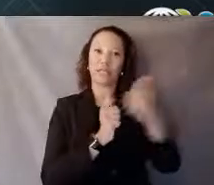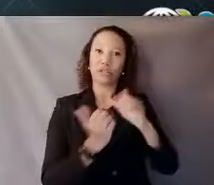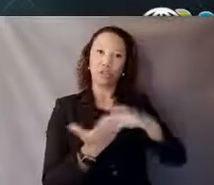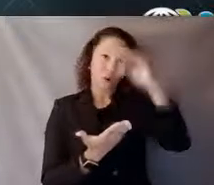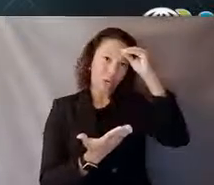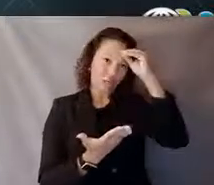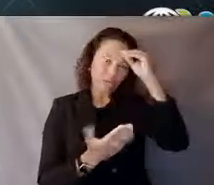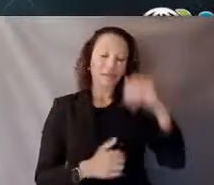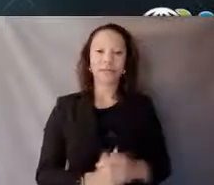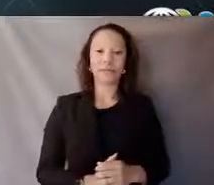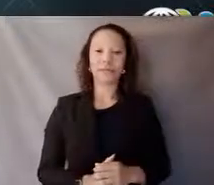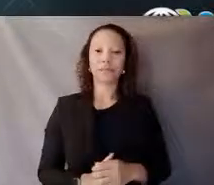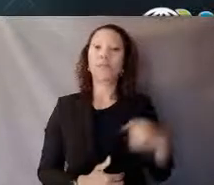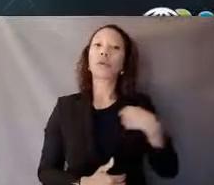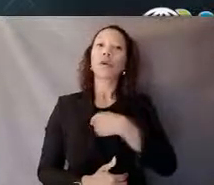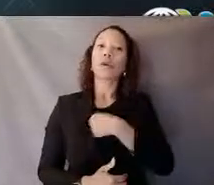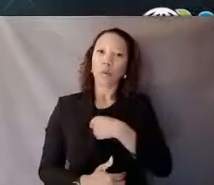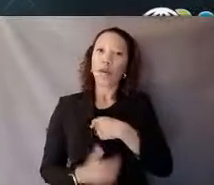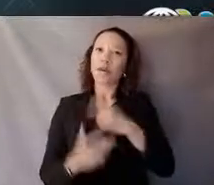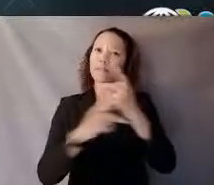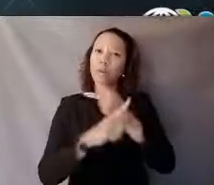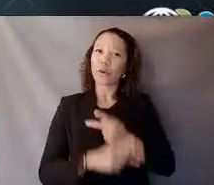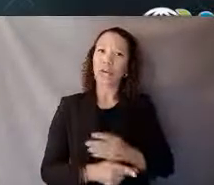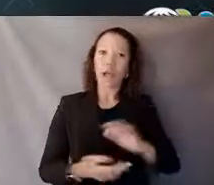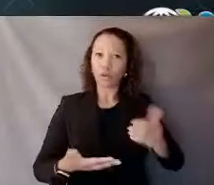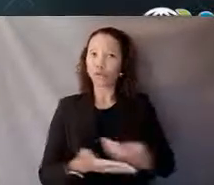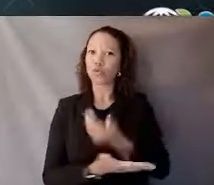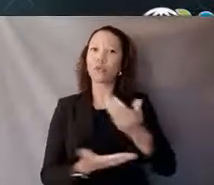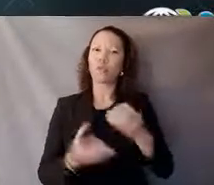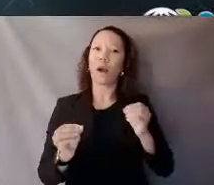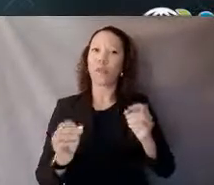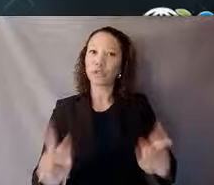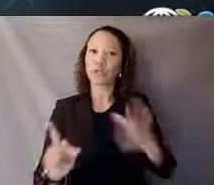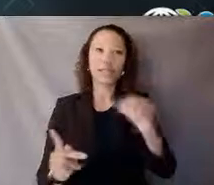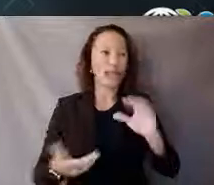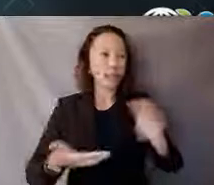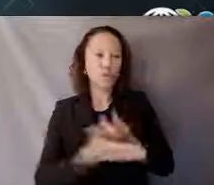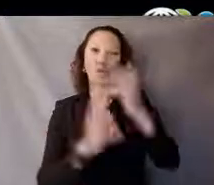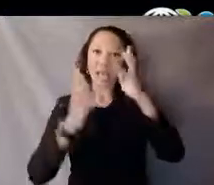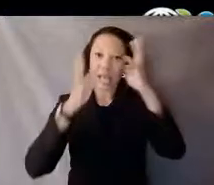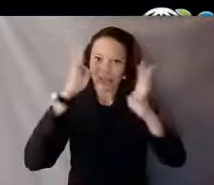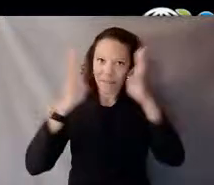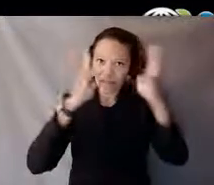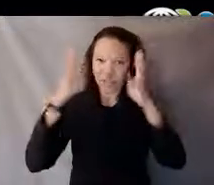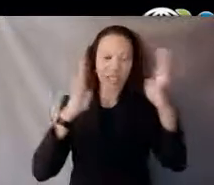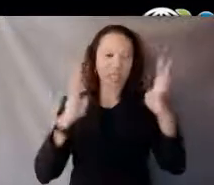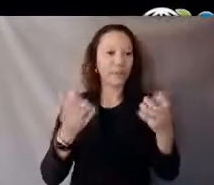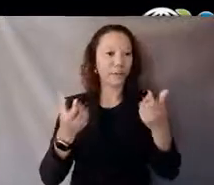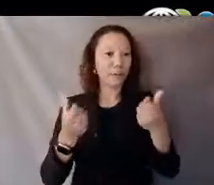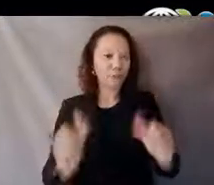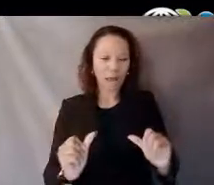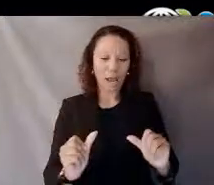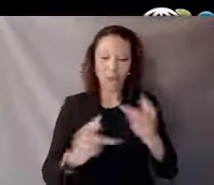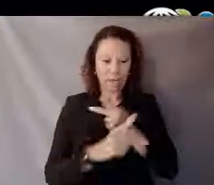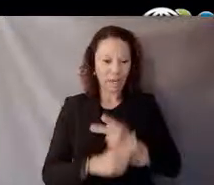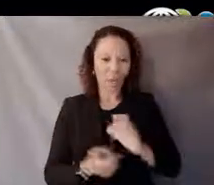we explore new opportunities and tons of innovations in what we do in our processes and how we're